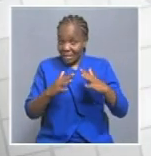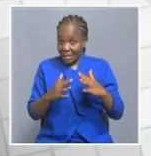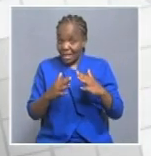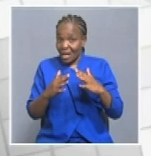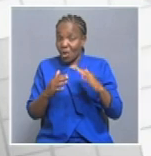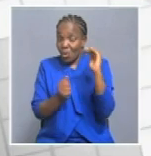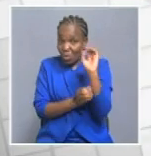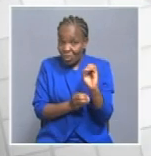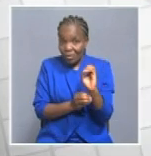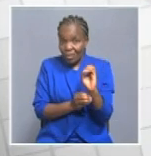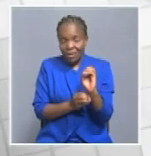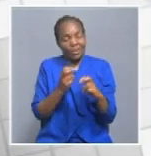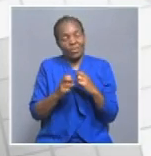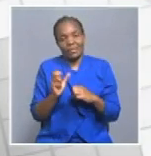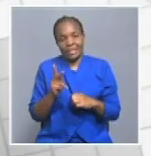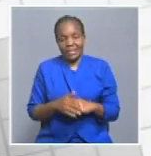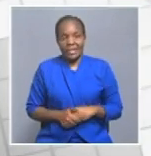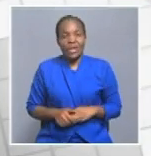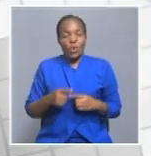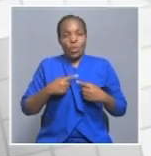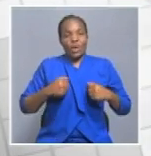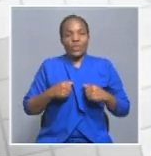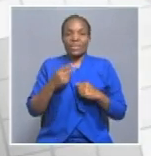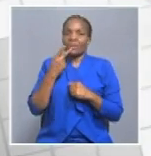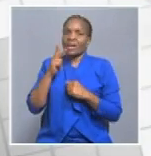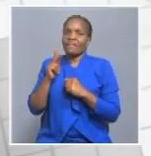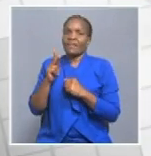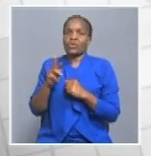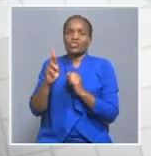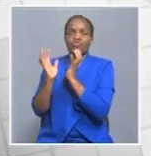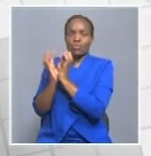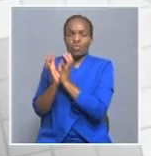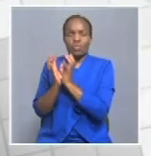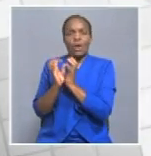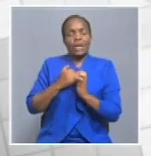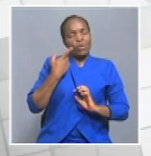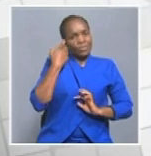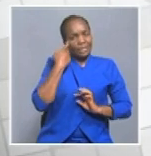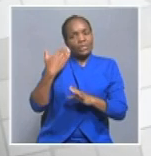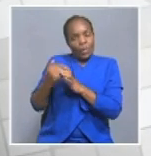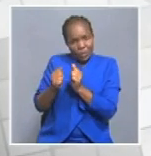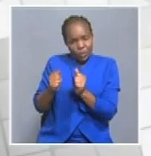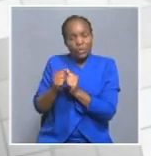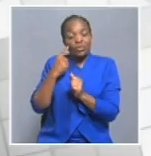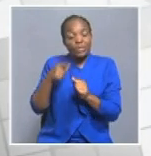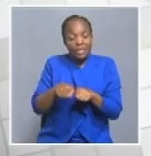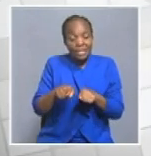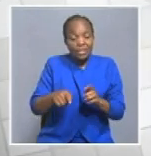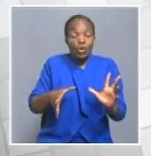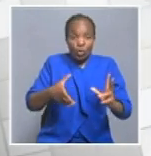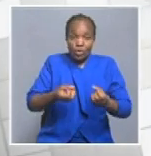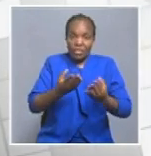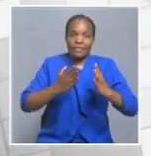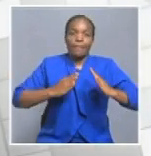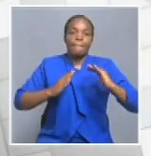us and the Kavango West Regional Council are working on a plan to make sure that they do have toilet facilities at the end of the day.